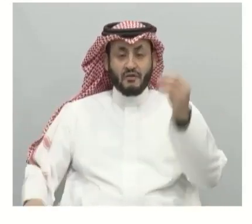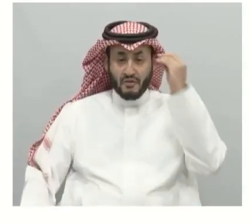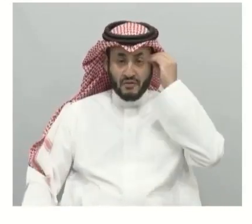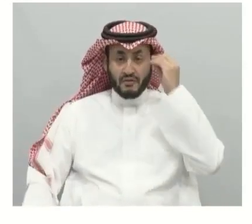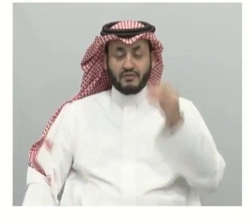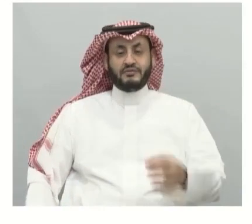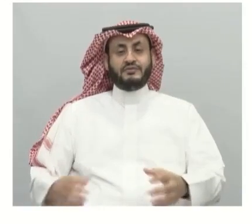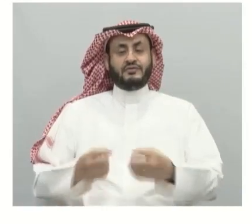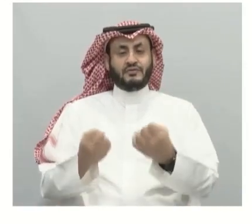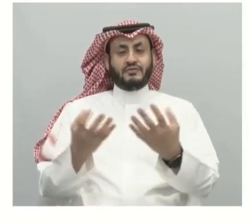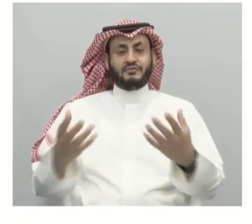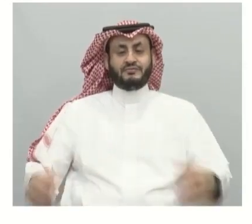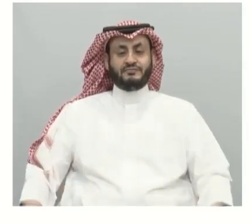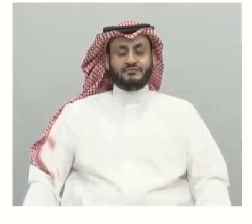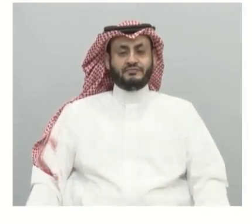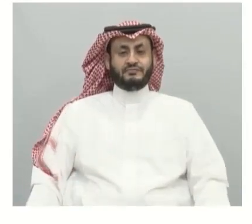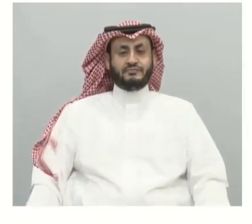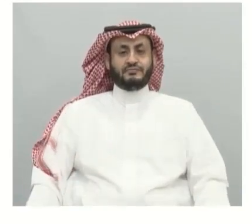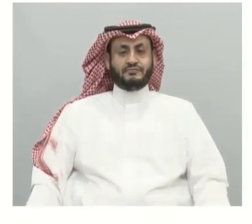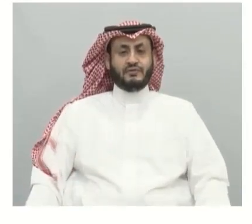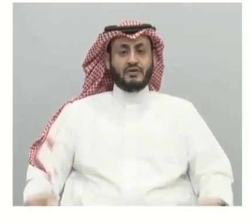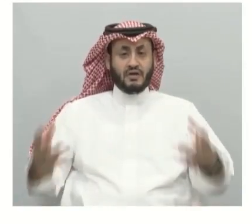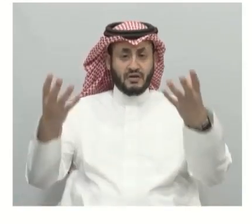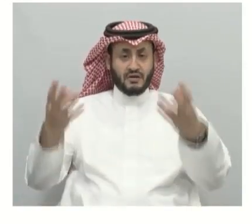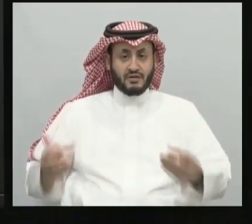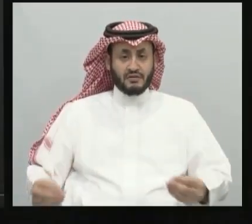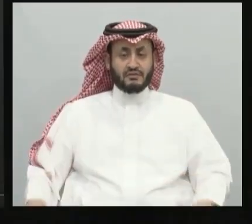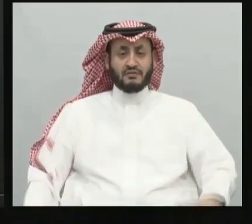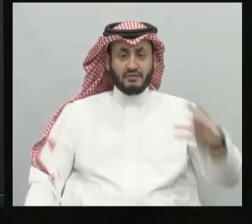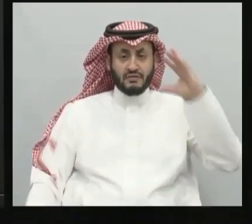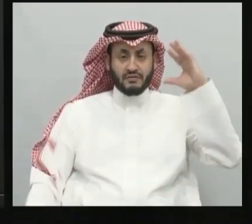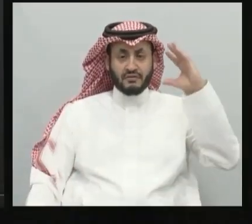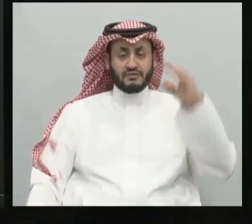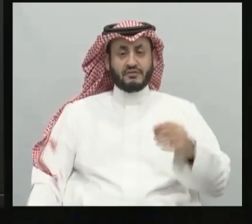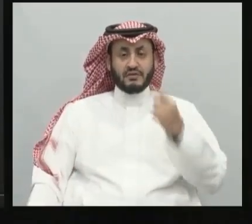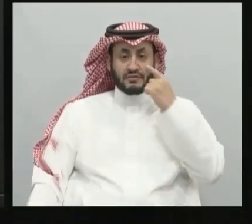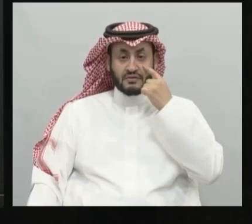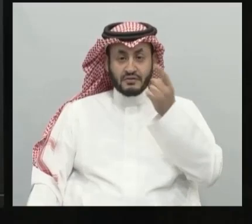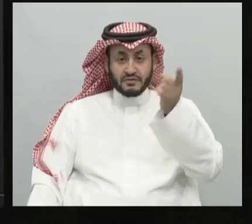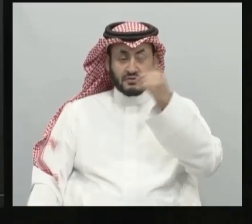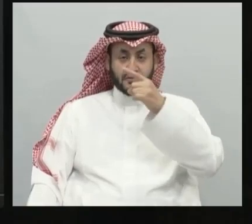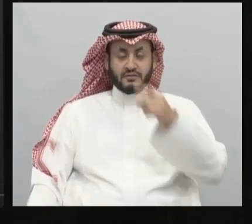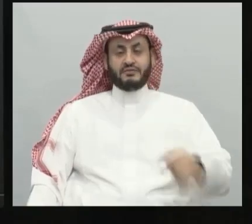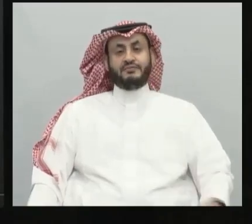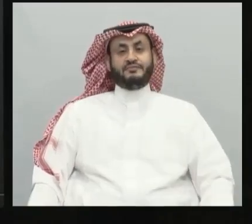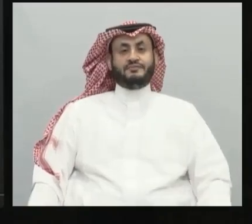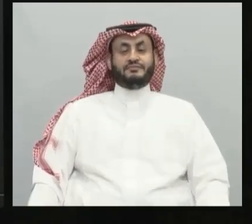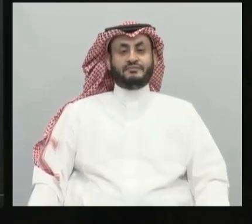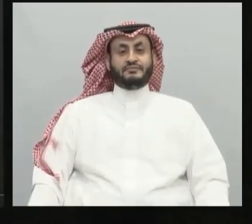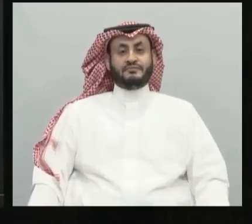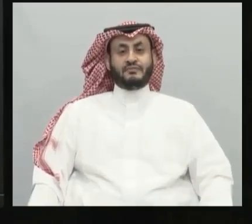to our information. With that being said, thank you so much. I hope you enjoyed this lesson and learned something.